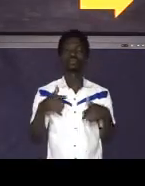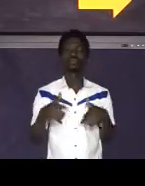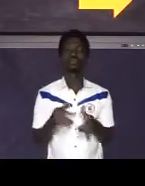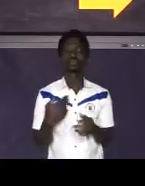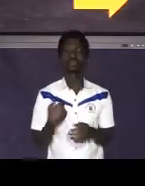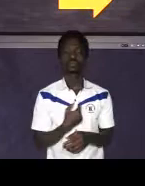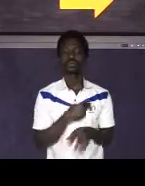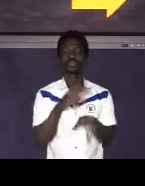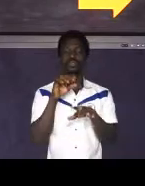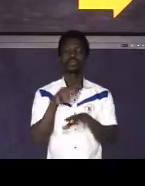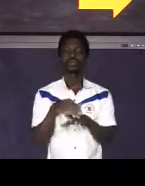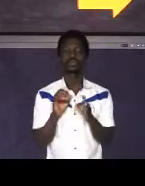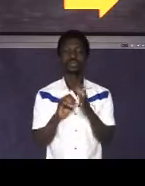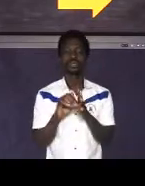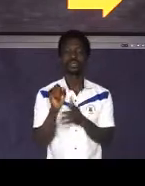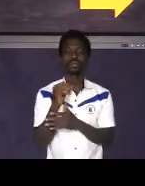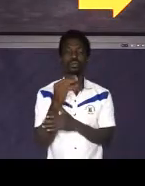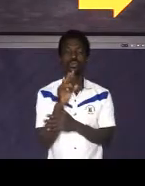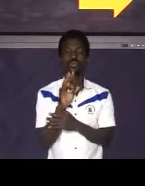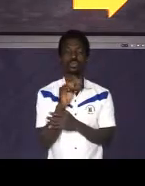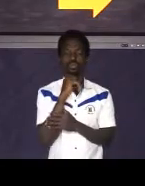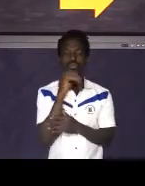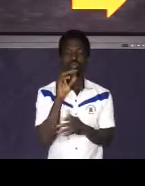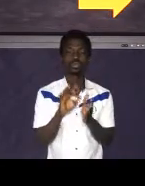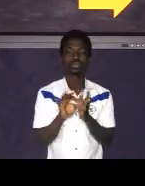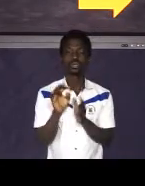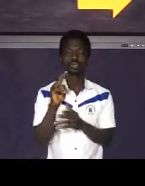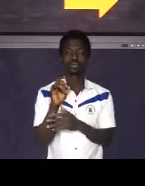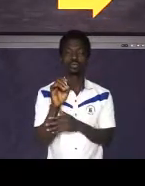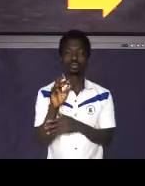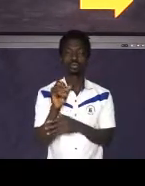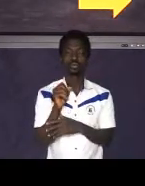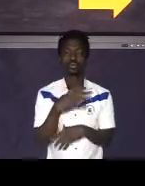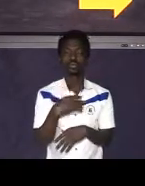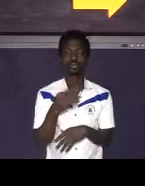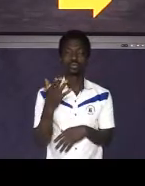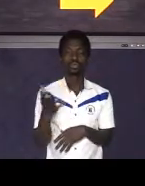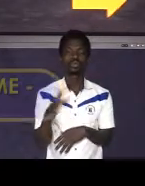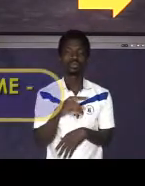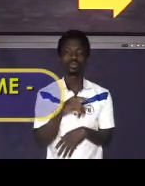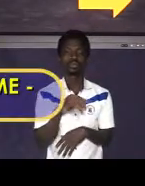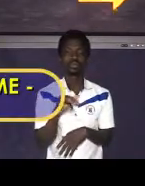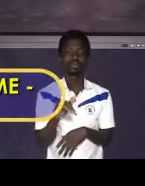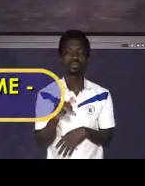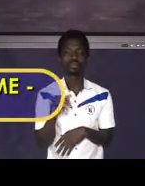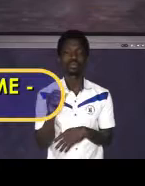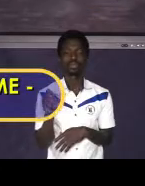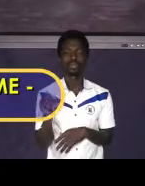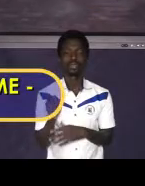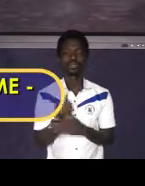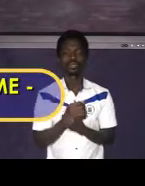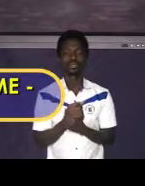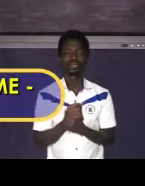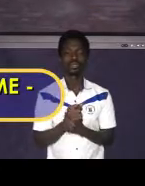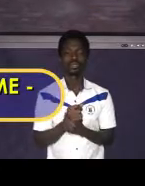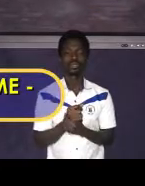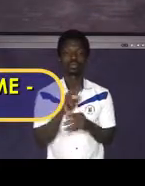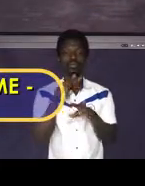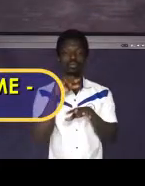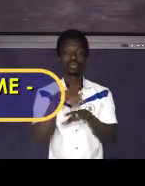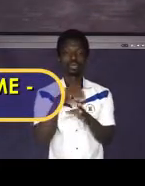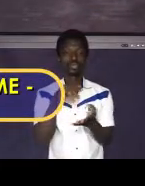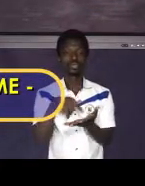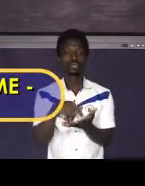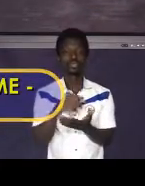Let's look at examples of uncountable nouns and their quantifiers. Look